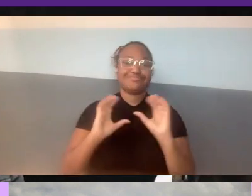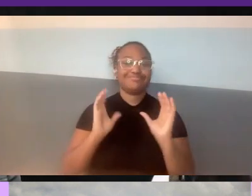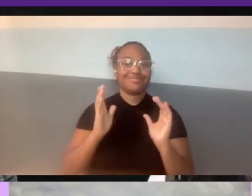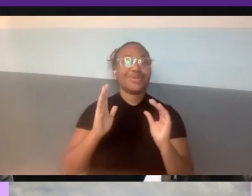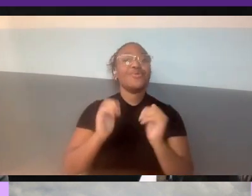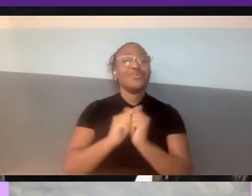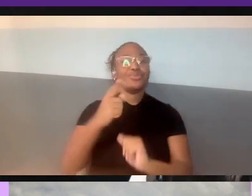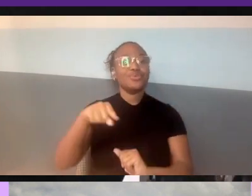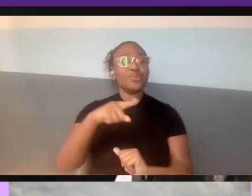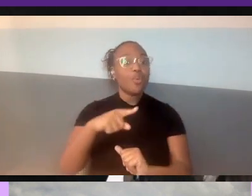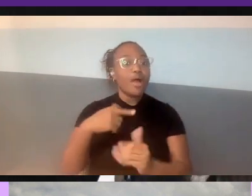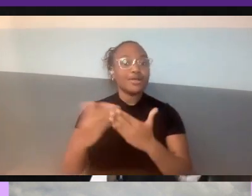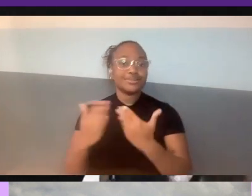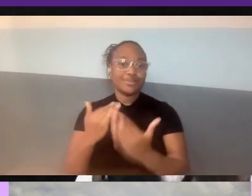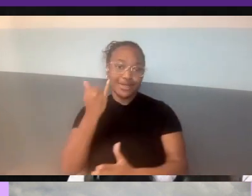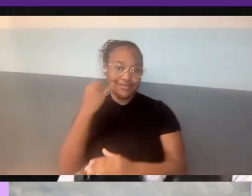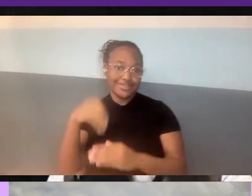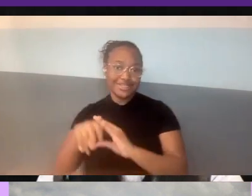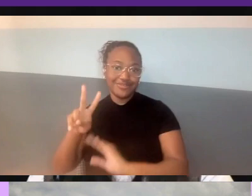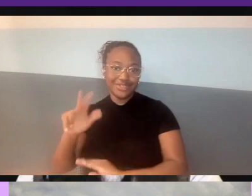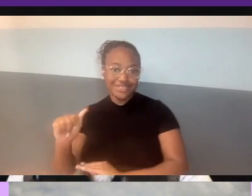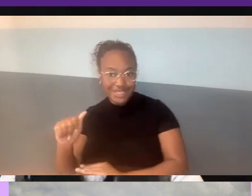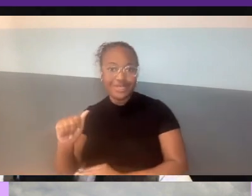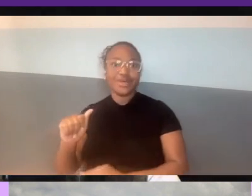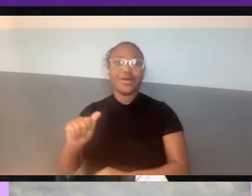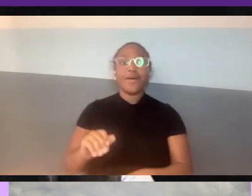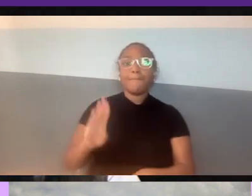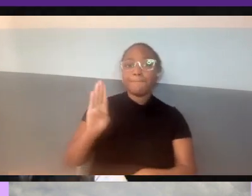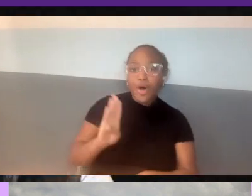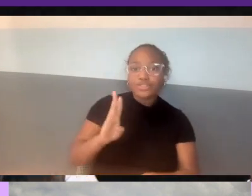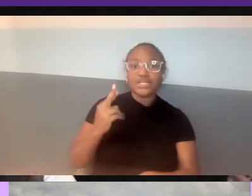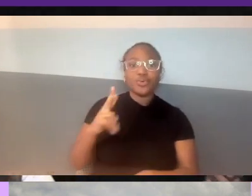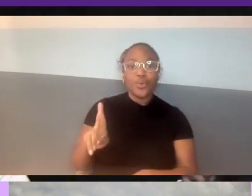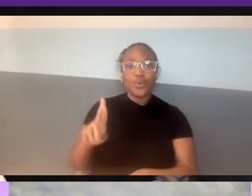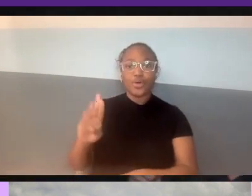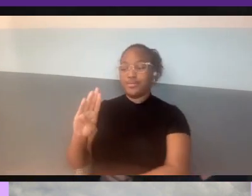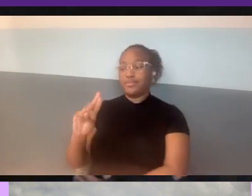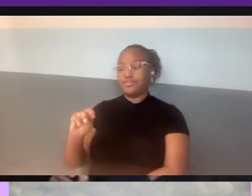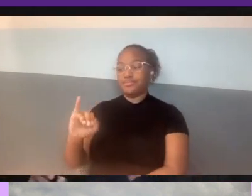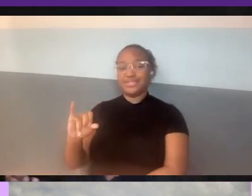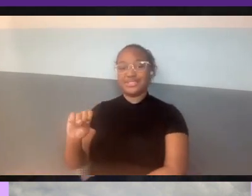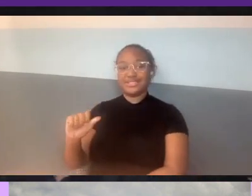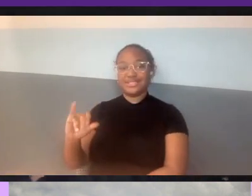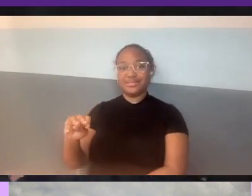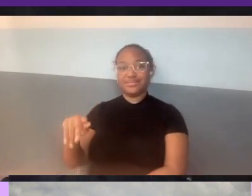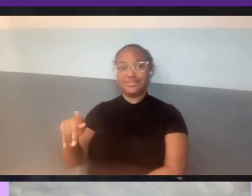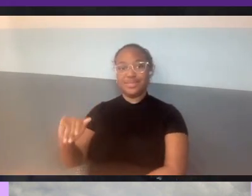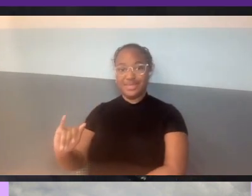the Mississippi Delta, wherever we go, may we continue this conversation. Thank you so much.